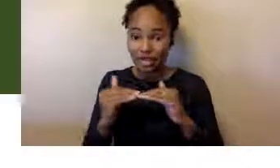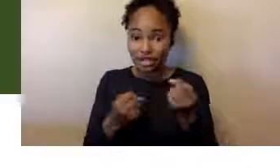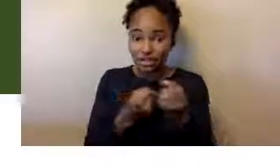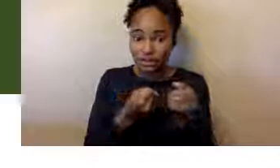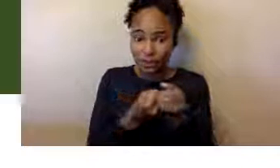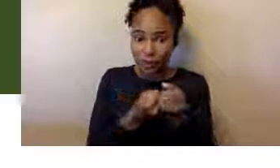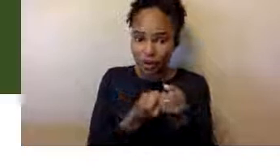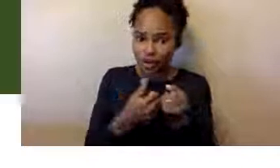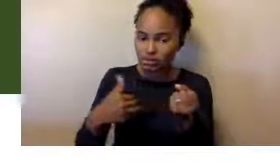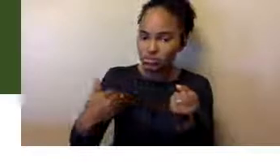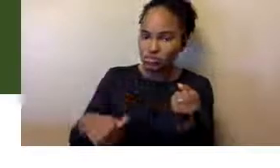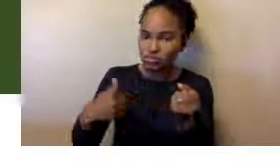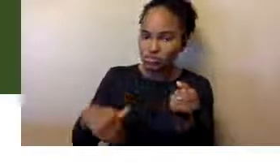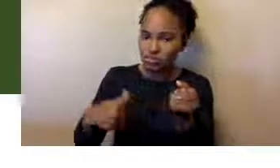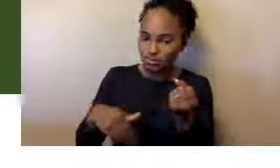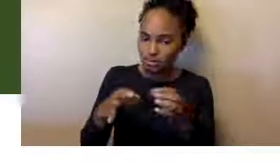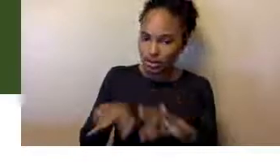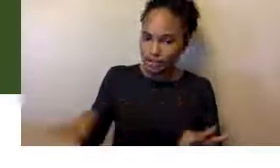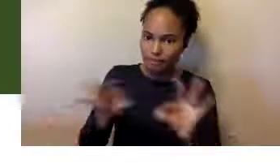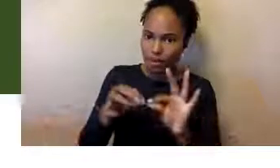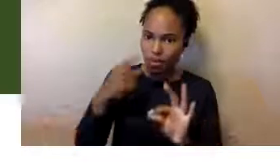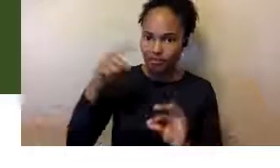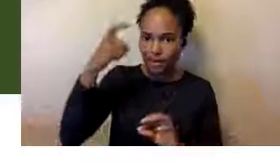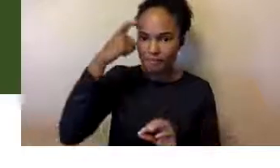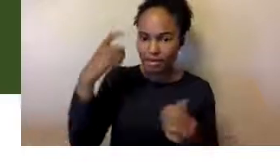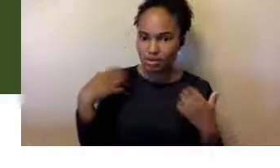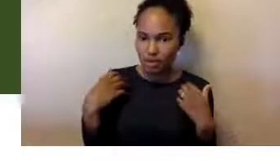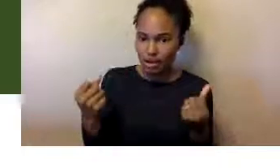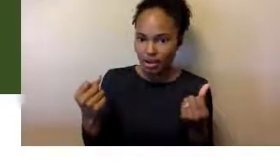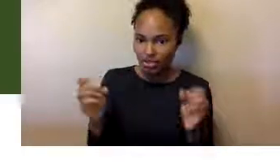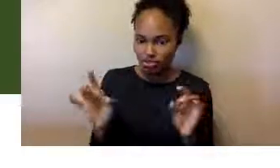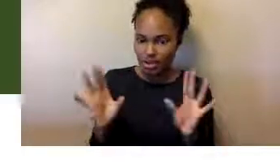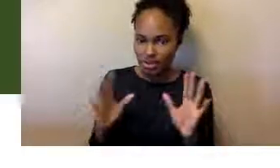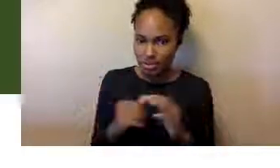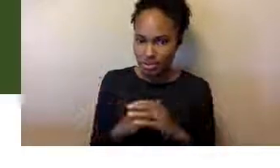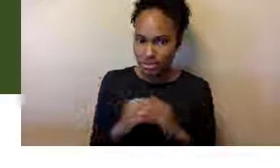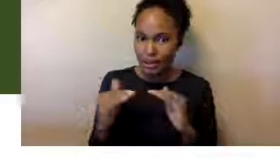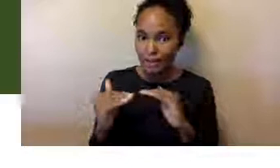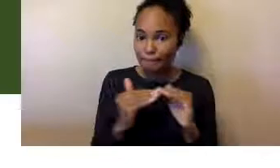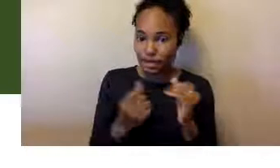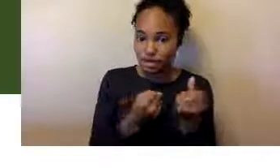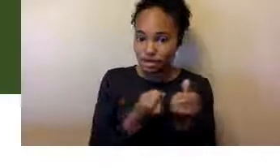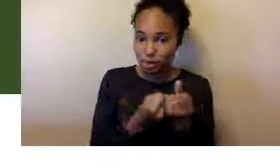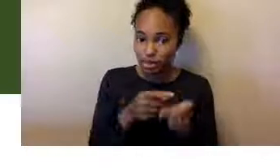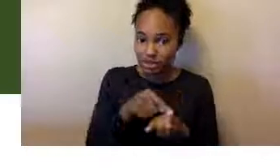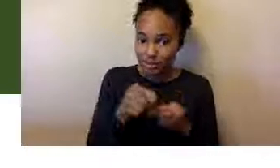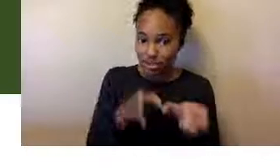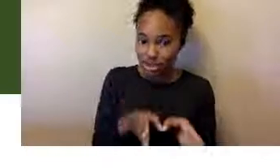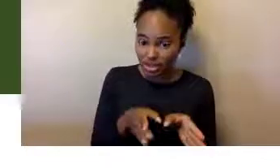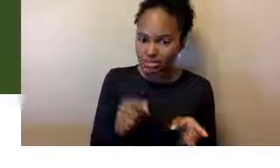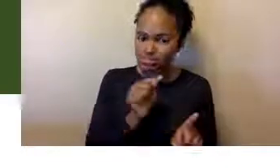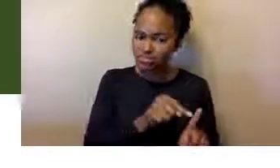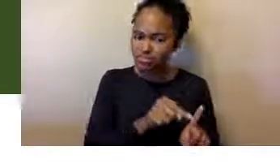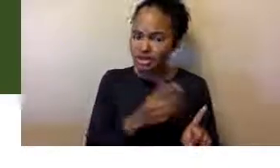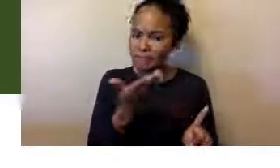in assisting with mental health crisis, because peer support specialists are individuals who may have been through the